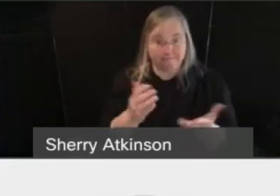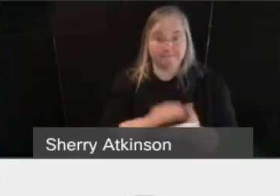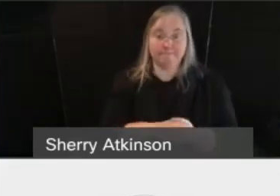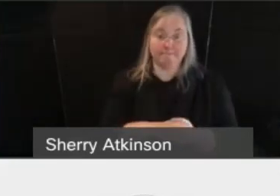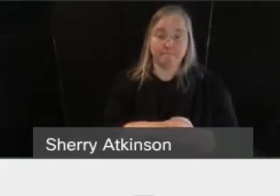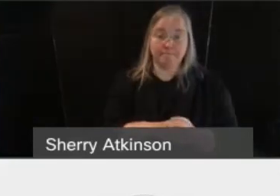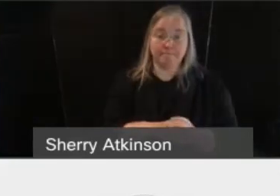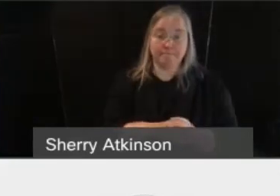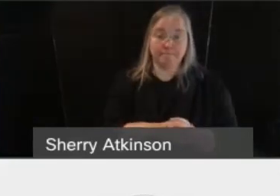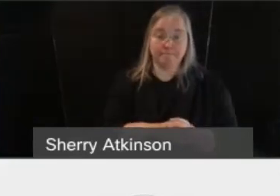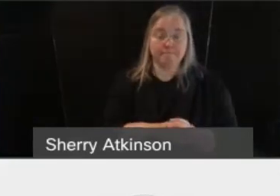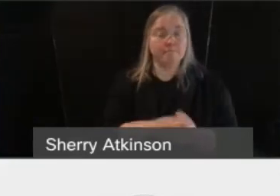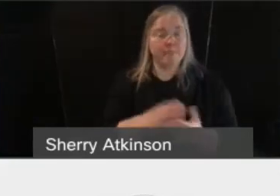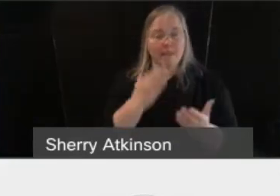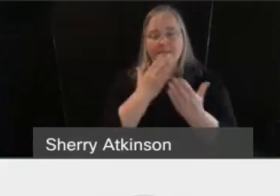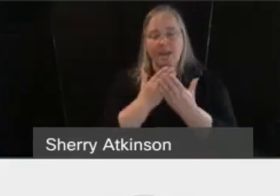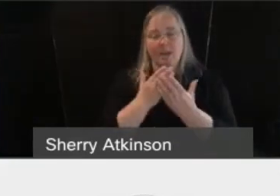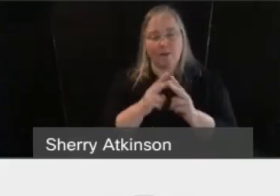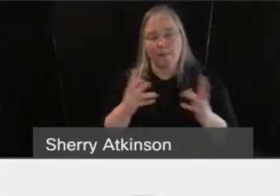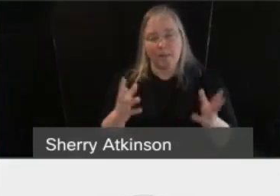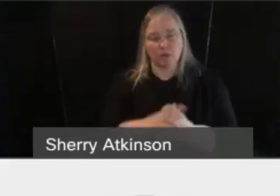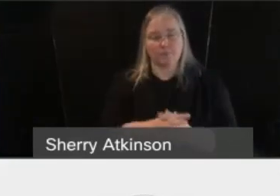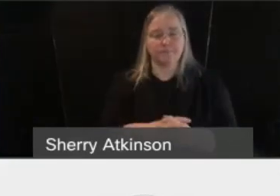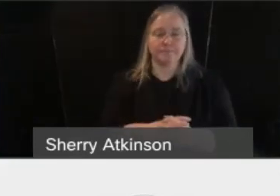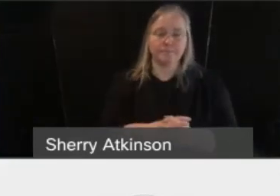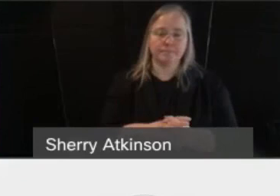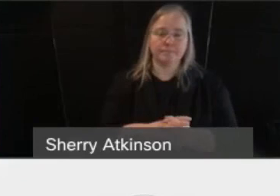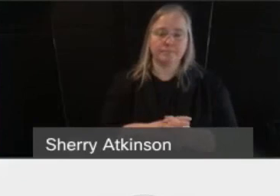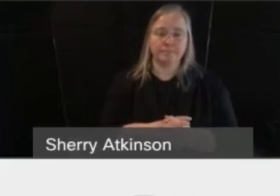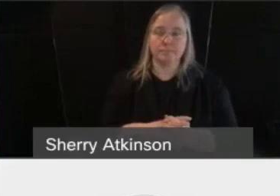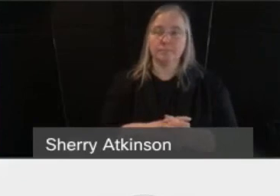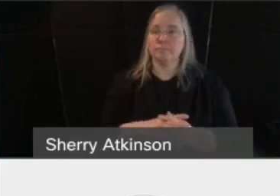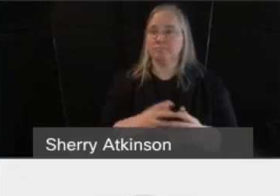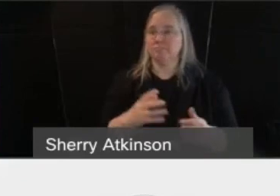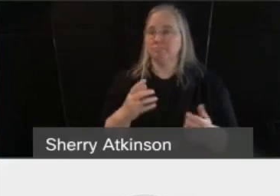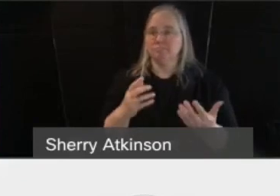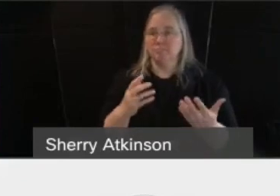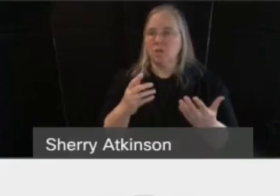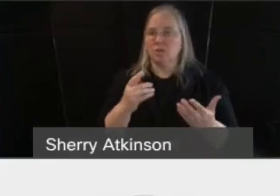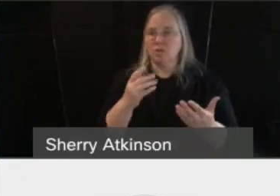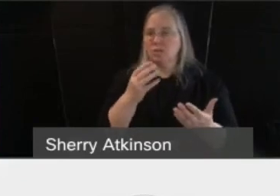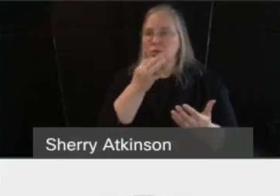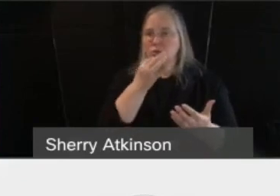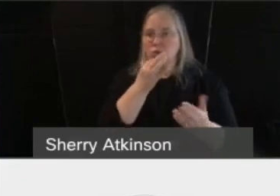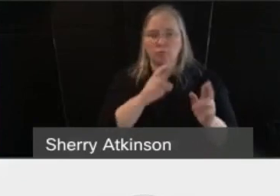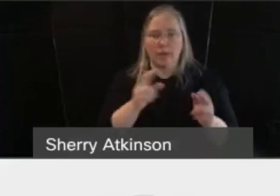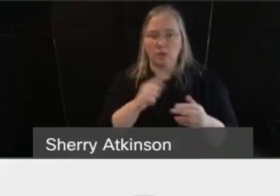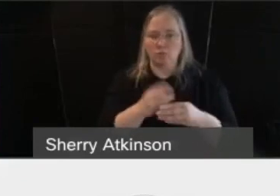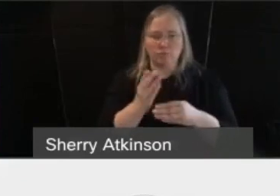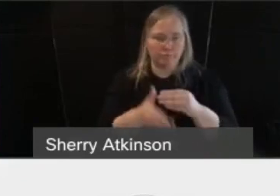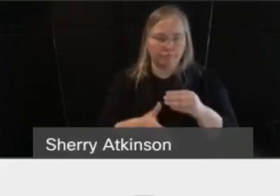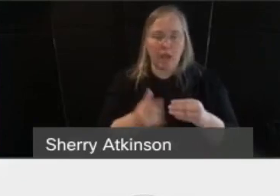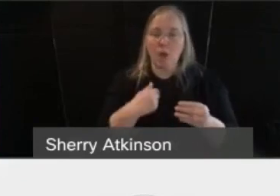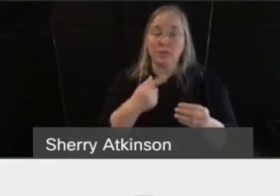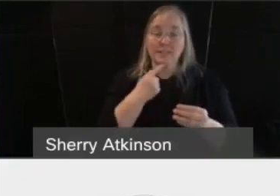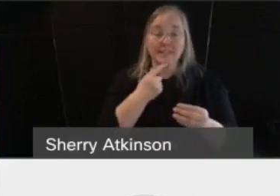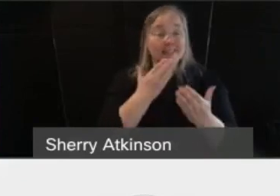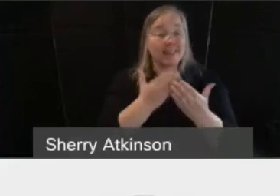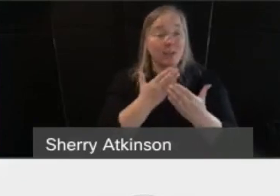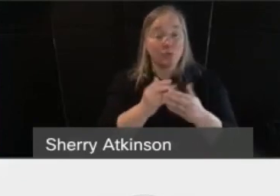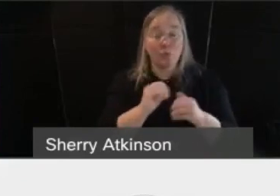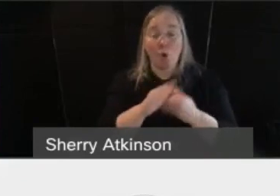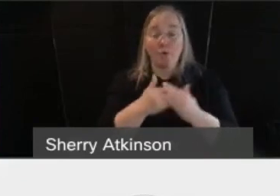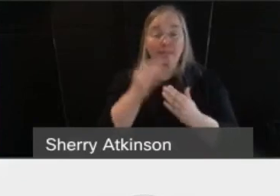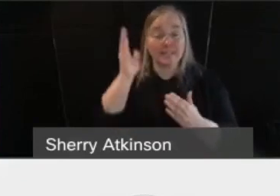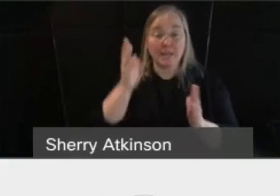Okay, thank you all very much. So we're about to adjourn. Just want to thank all the speakers and